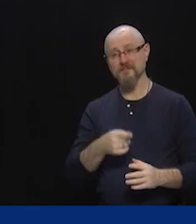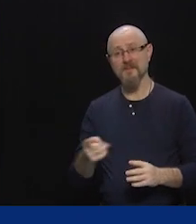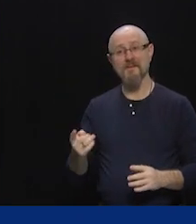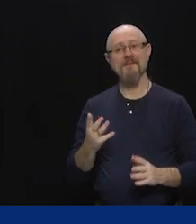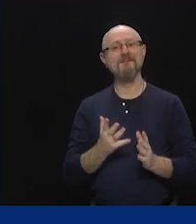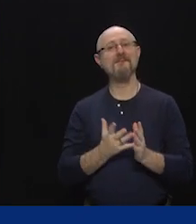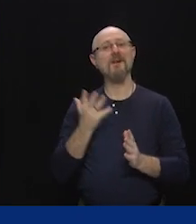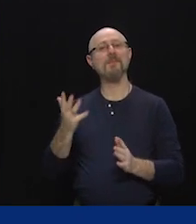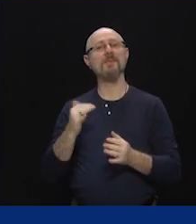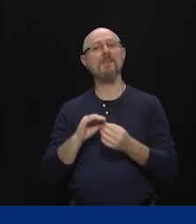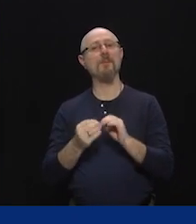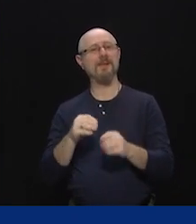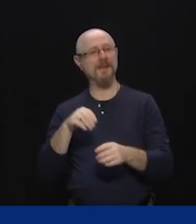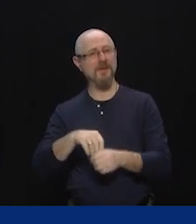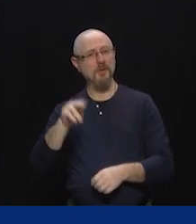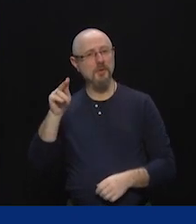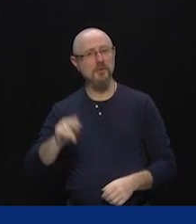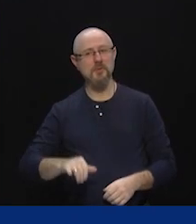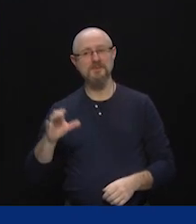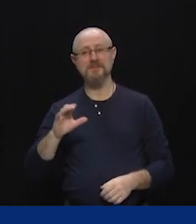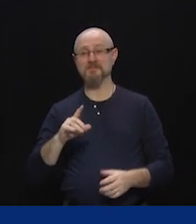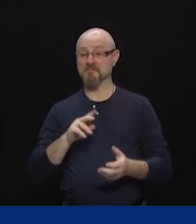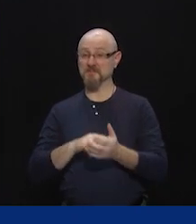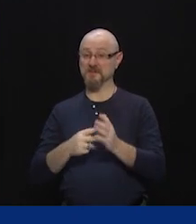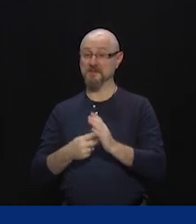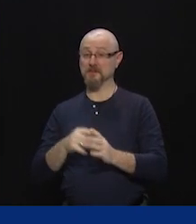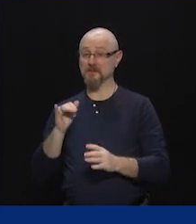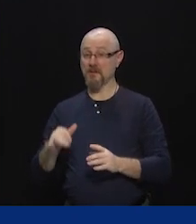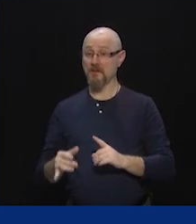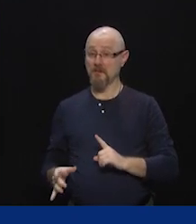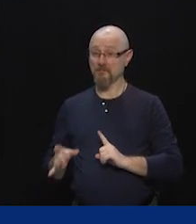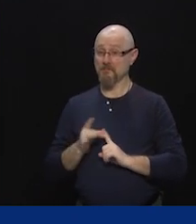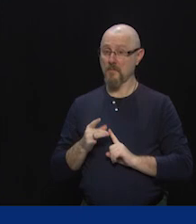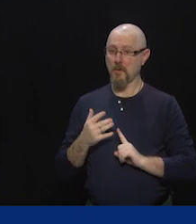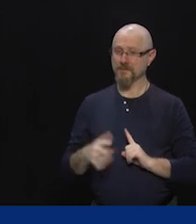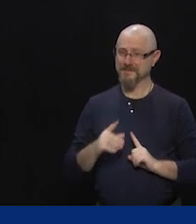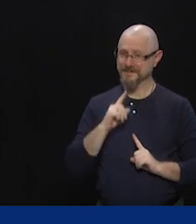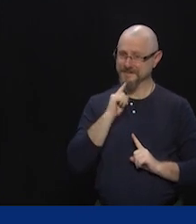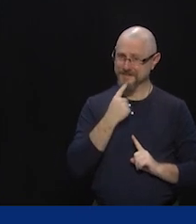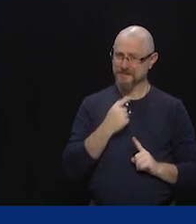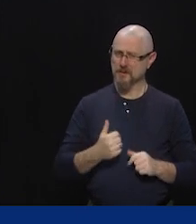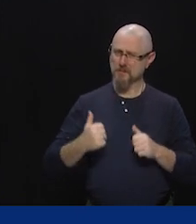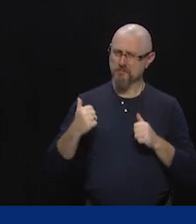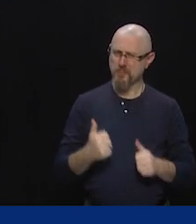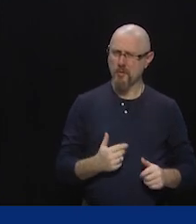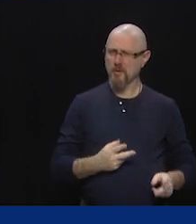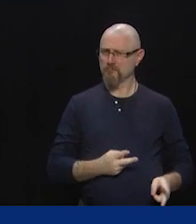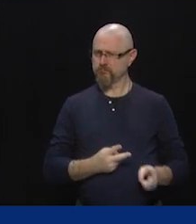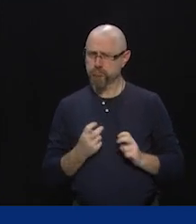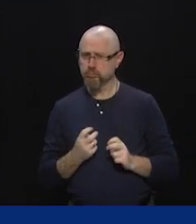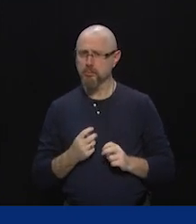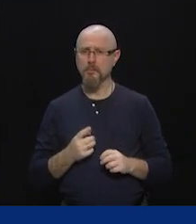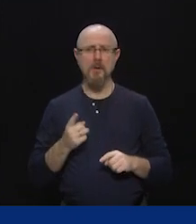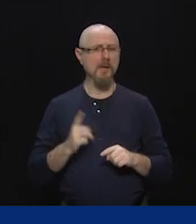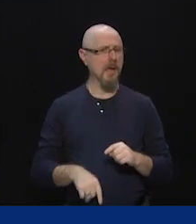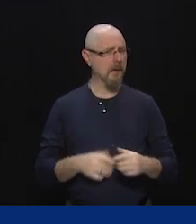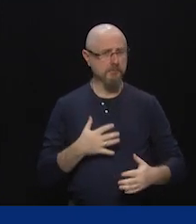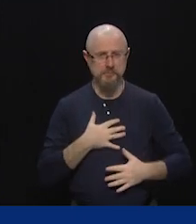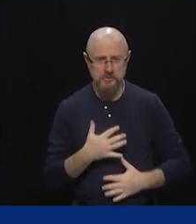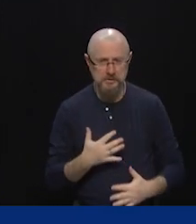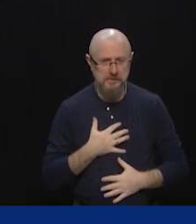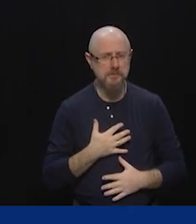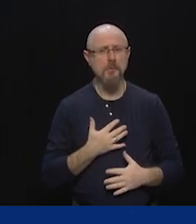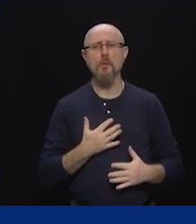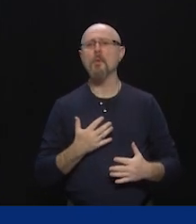York City. Are we seeing acute cases? Are they being hospitalized as a precaution because of difficulty breathing? Because on